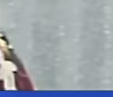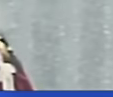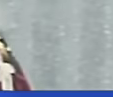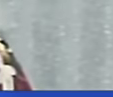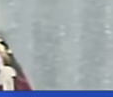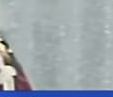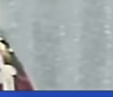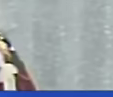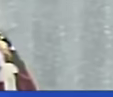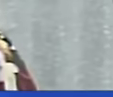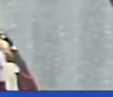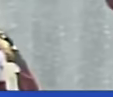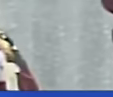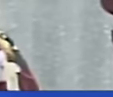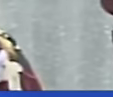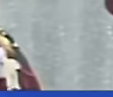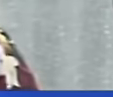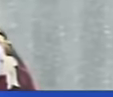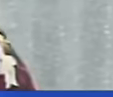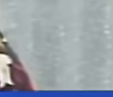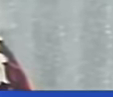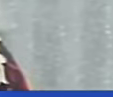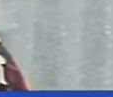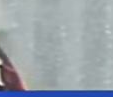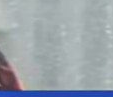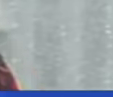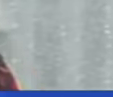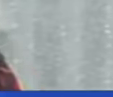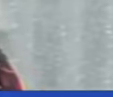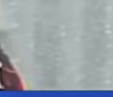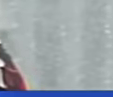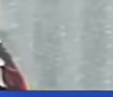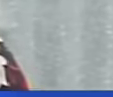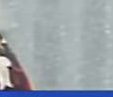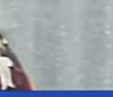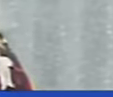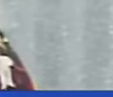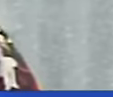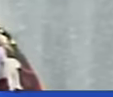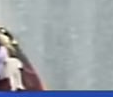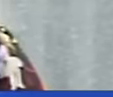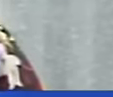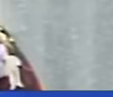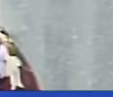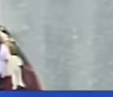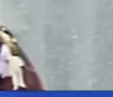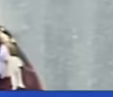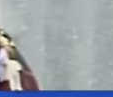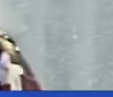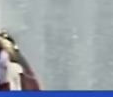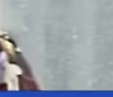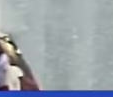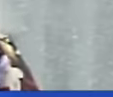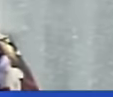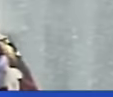And we know that the money is available. Even yesterday you saw TSC released 54 billion for teachers. So